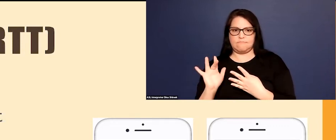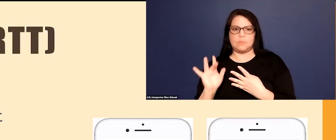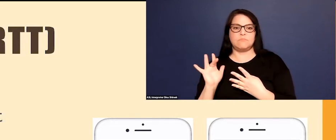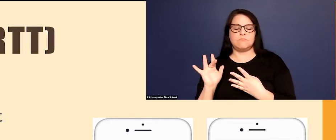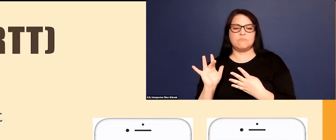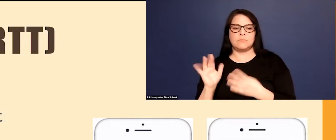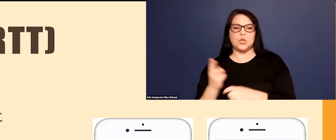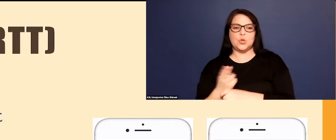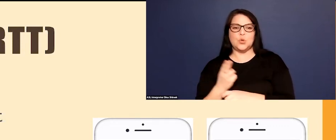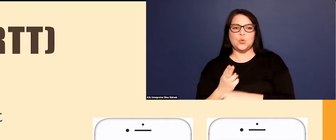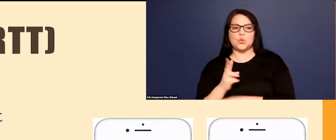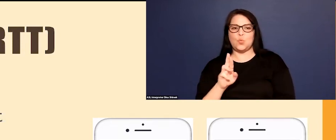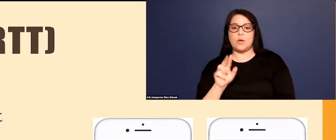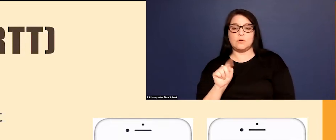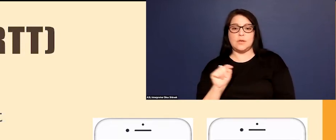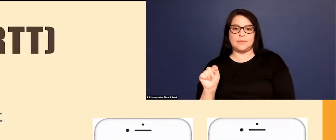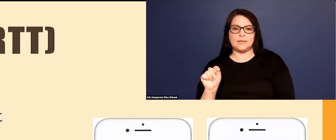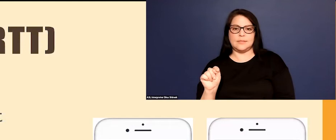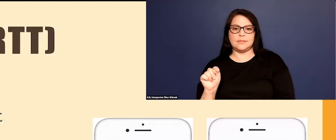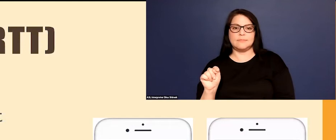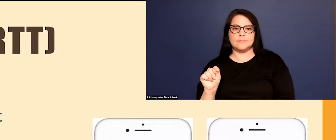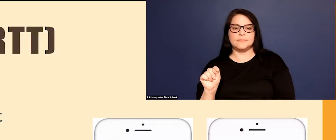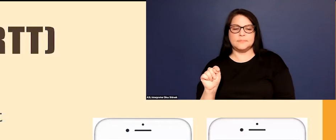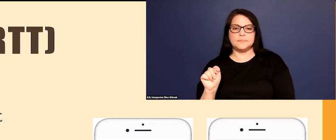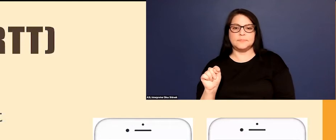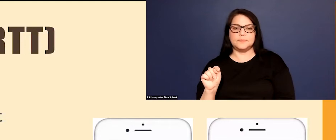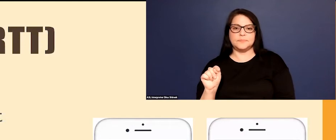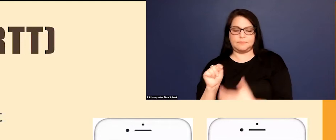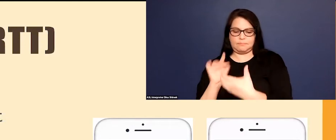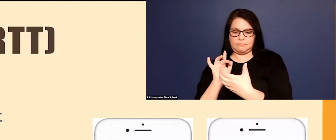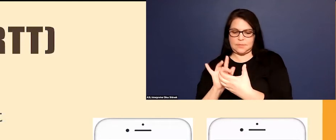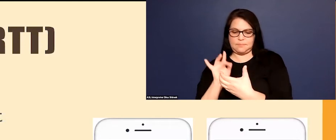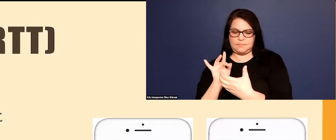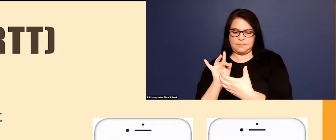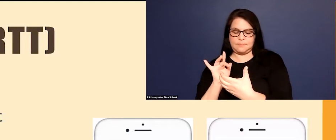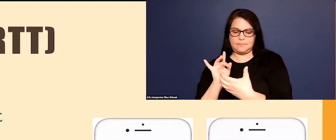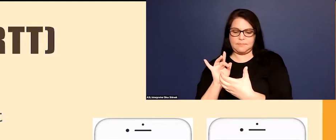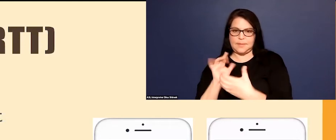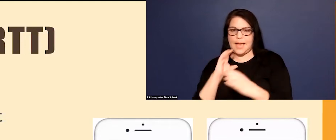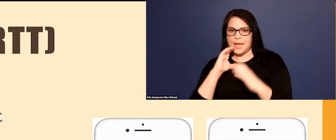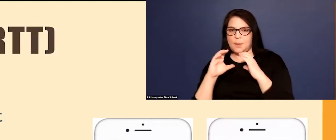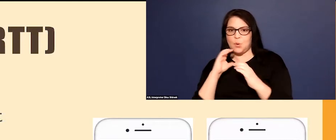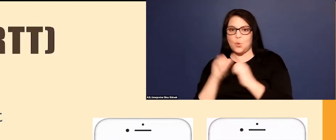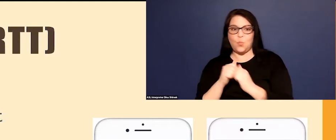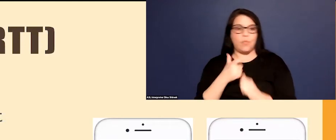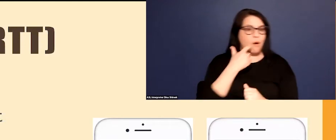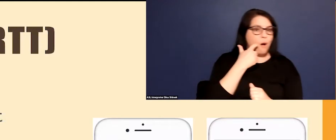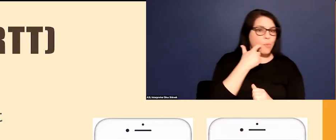to use real-time text and communicate with the 911